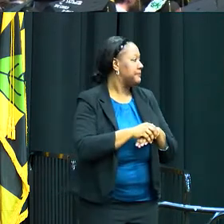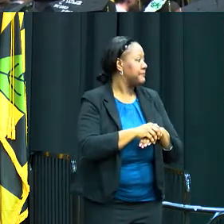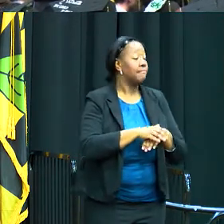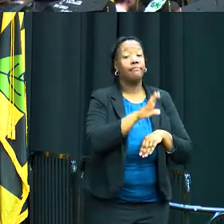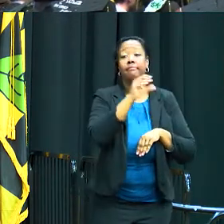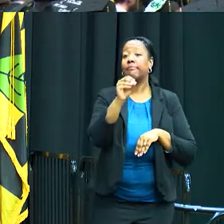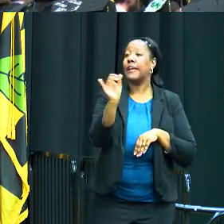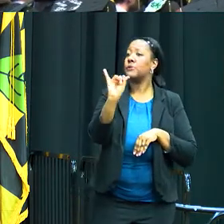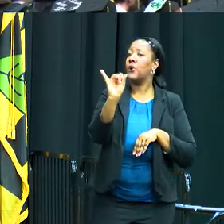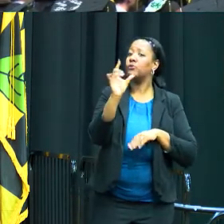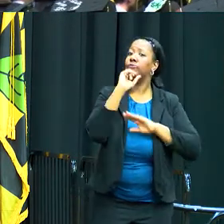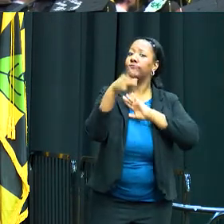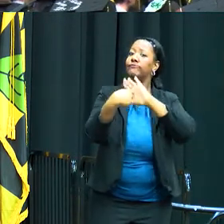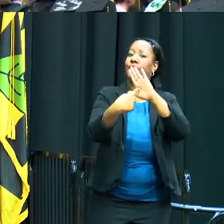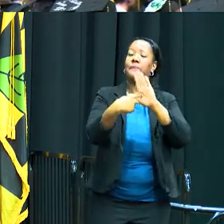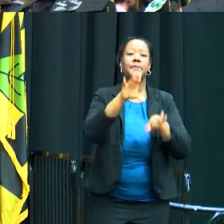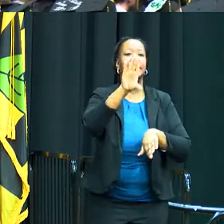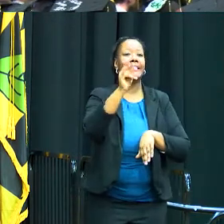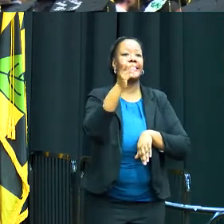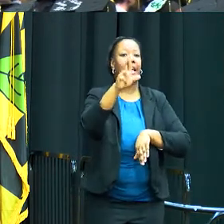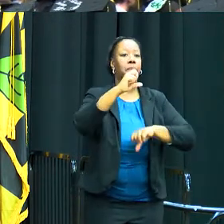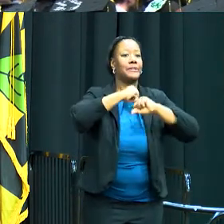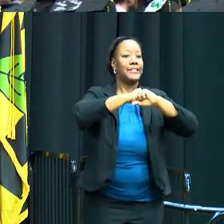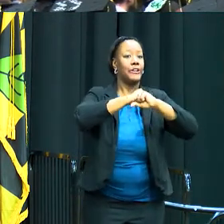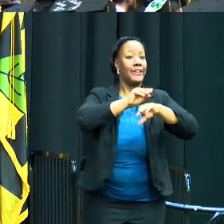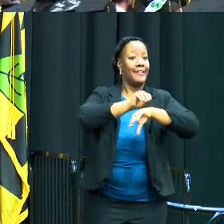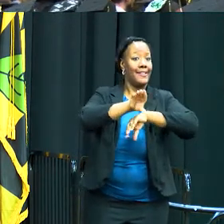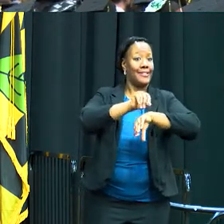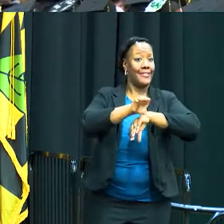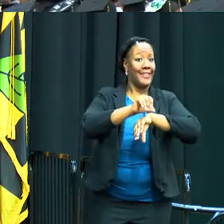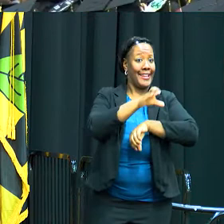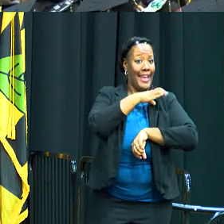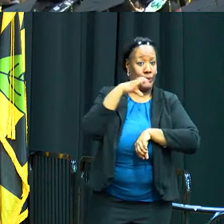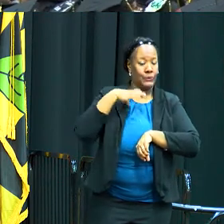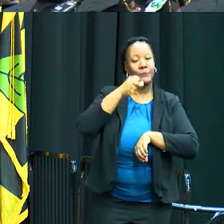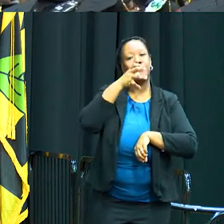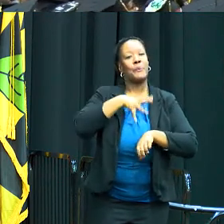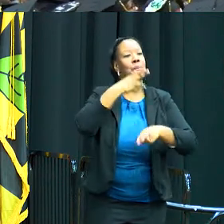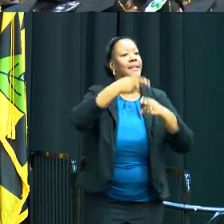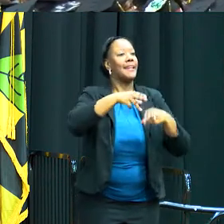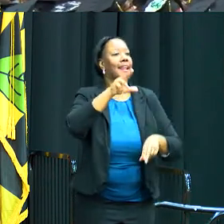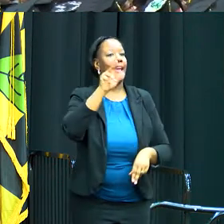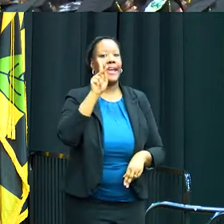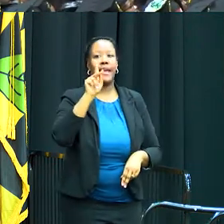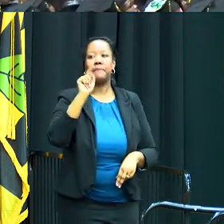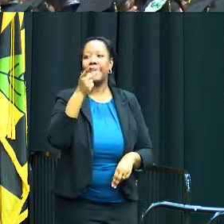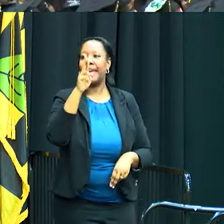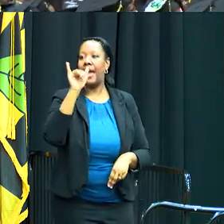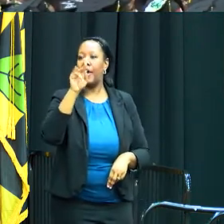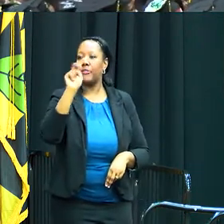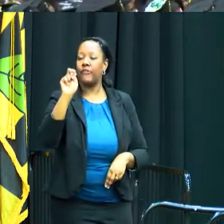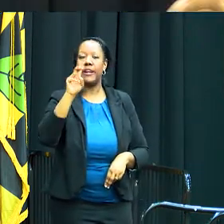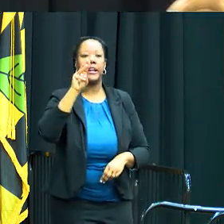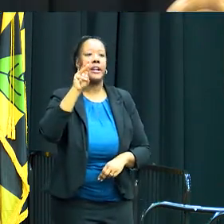And also representing our Cybersecurity Advisory Council, Catherine Merlot.